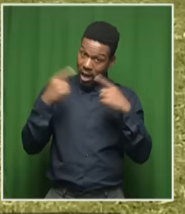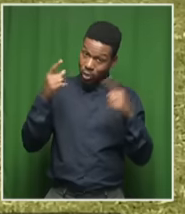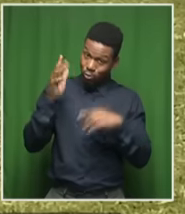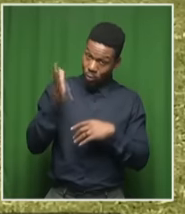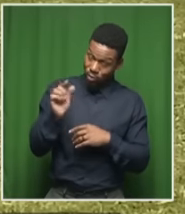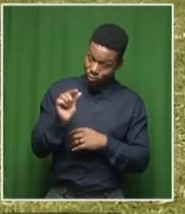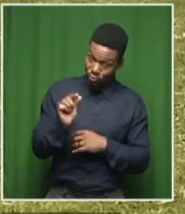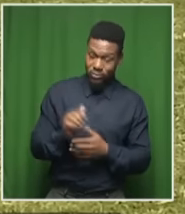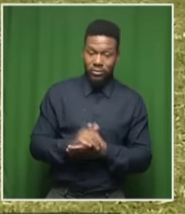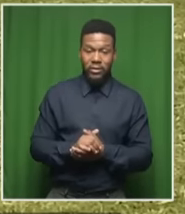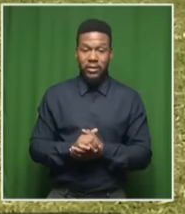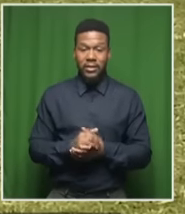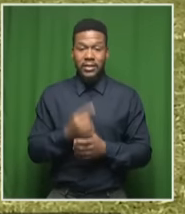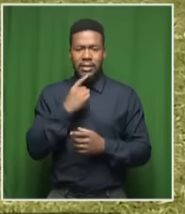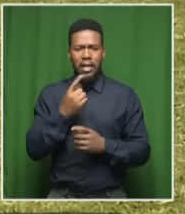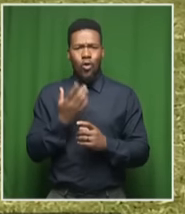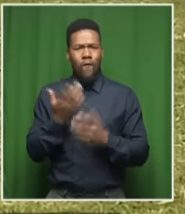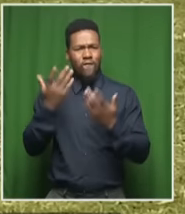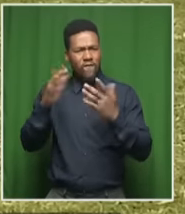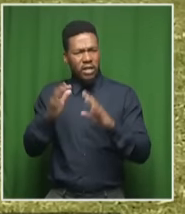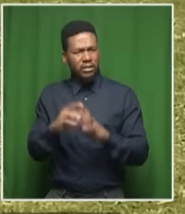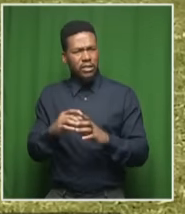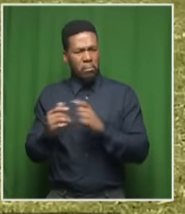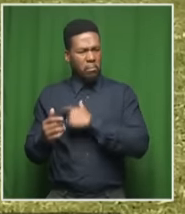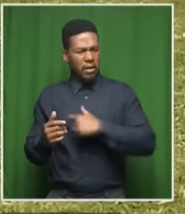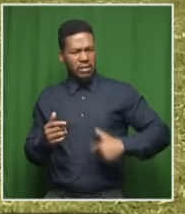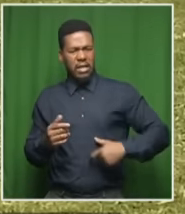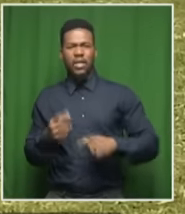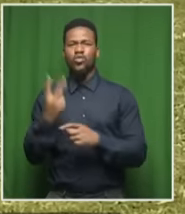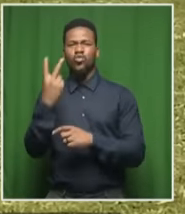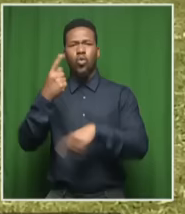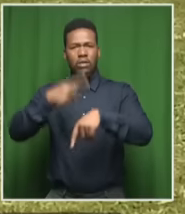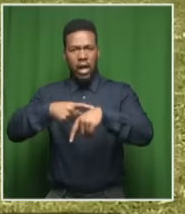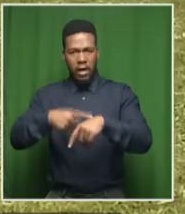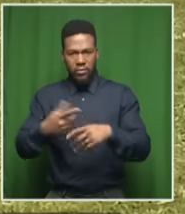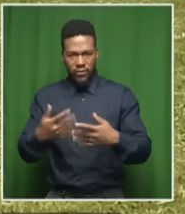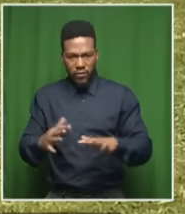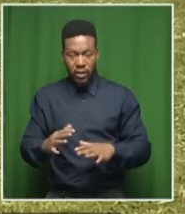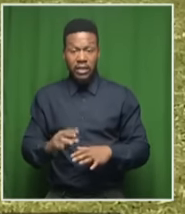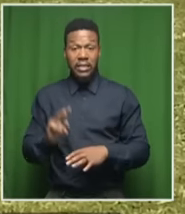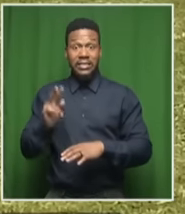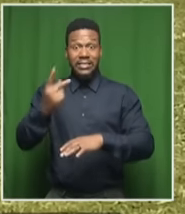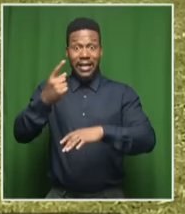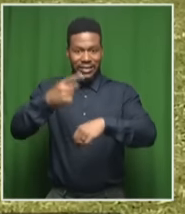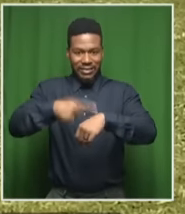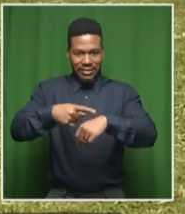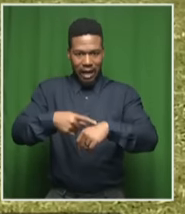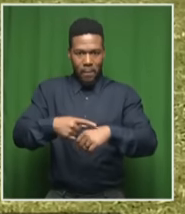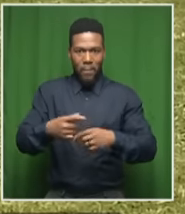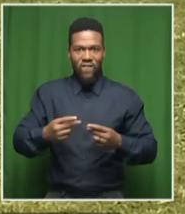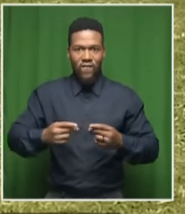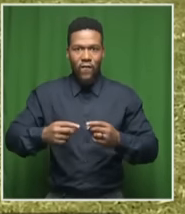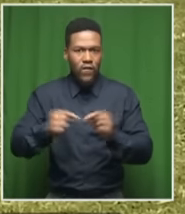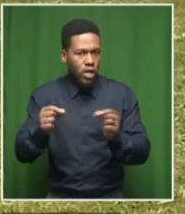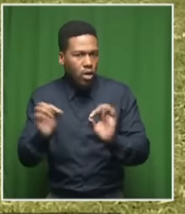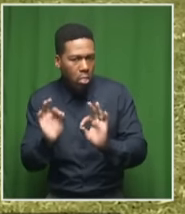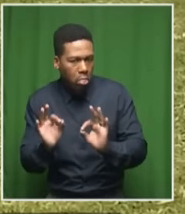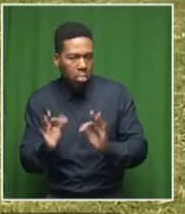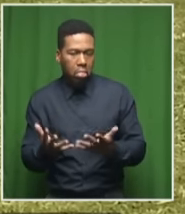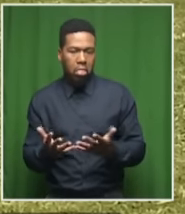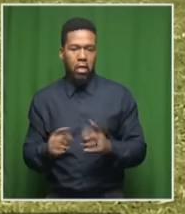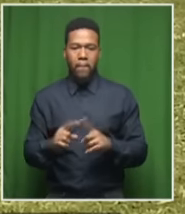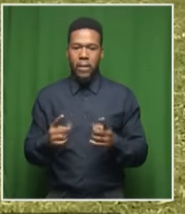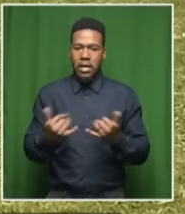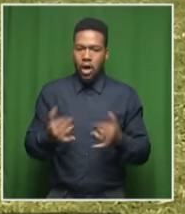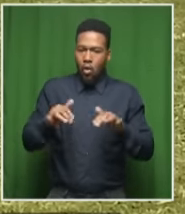state two times, although he has not finished his second term. So we await to see,